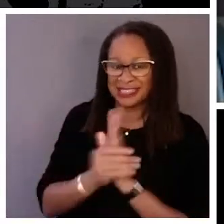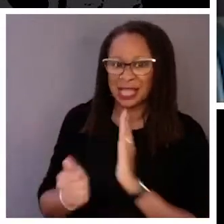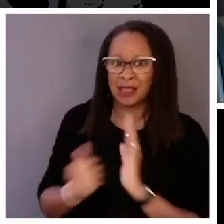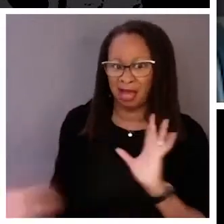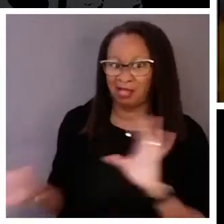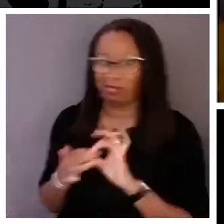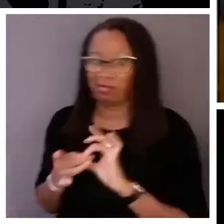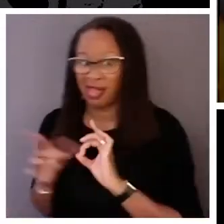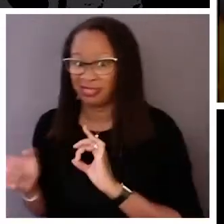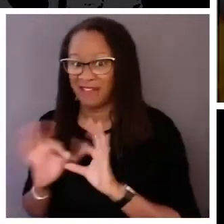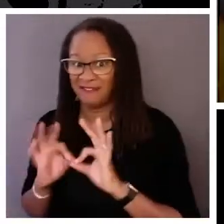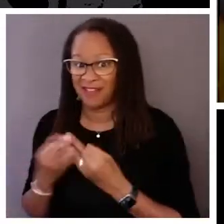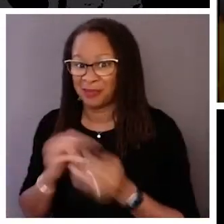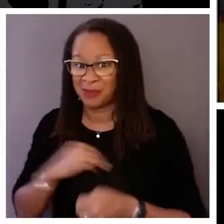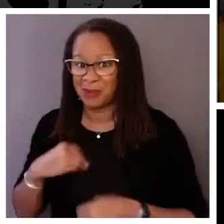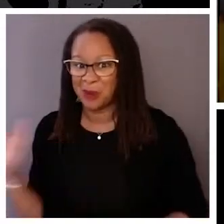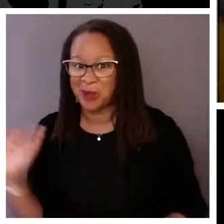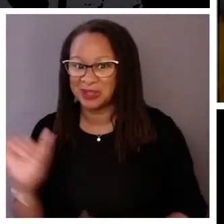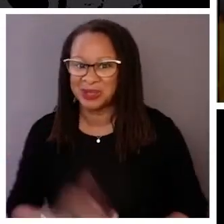signing on to this one too.